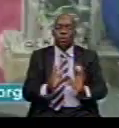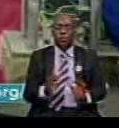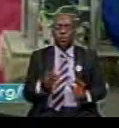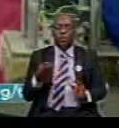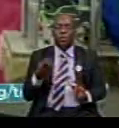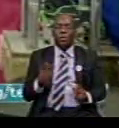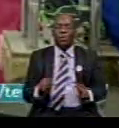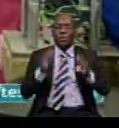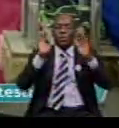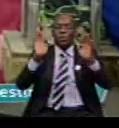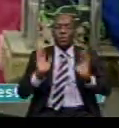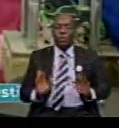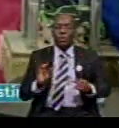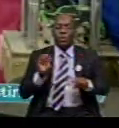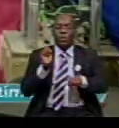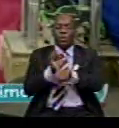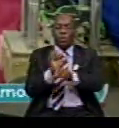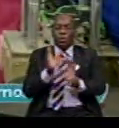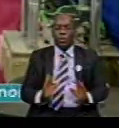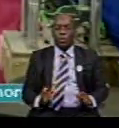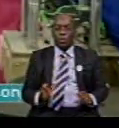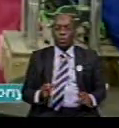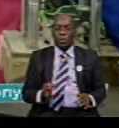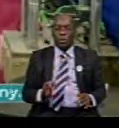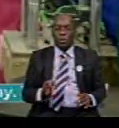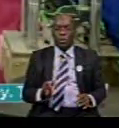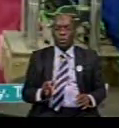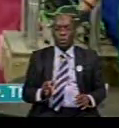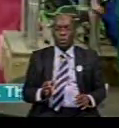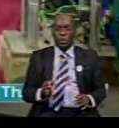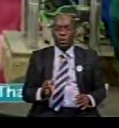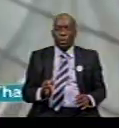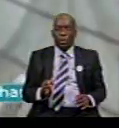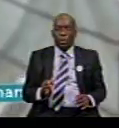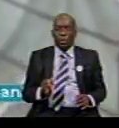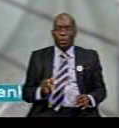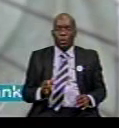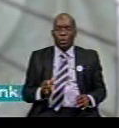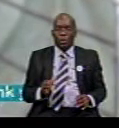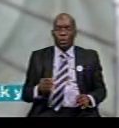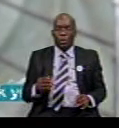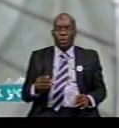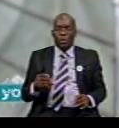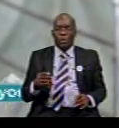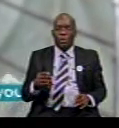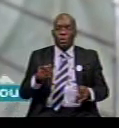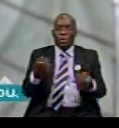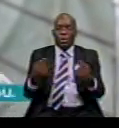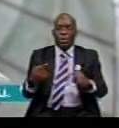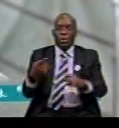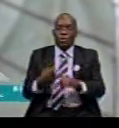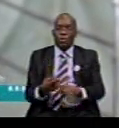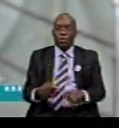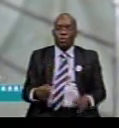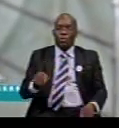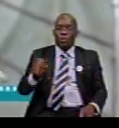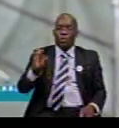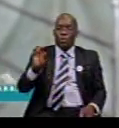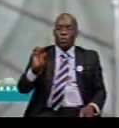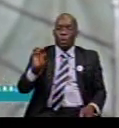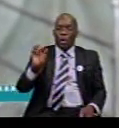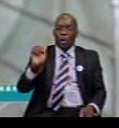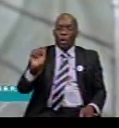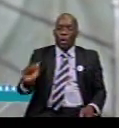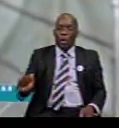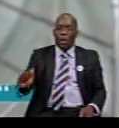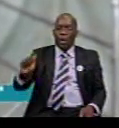ro pe kin to wa bi lati ogbagbara. Lona jaba. Omo lale mi o.